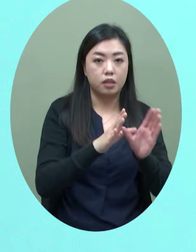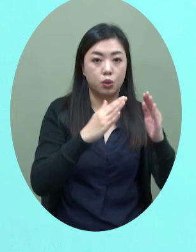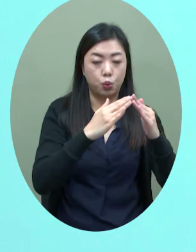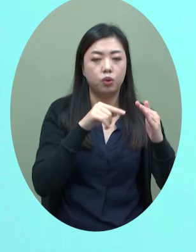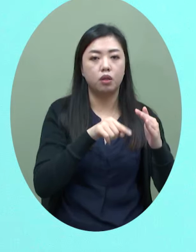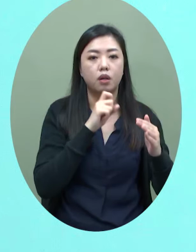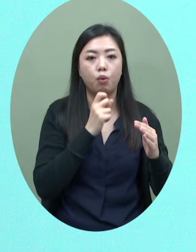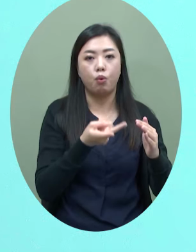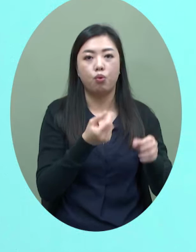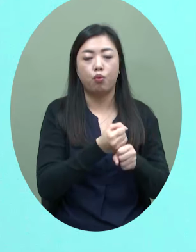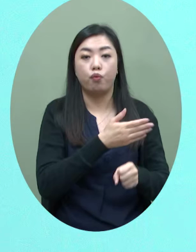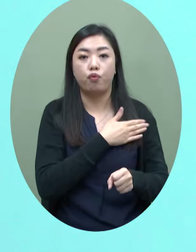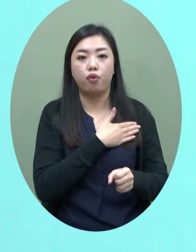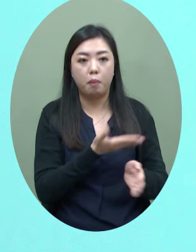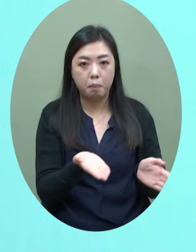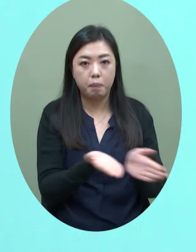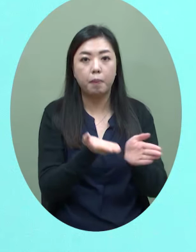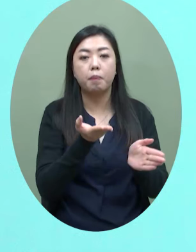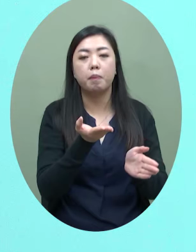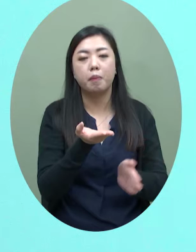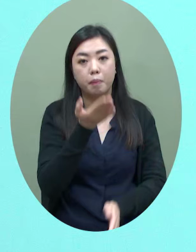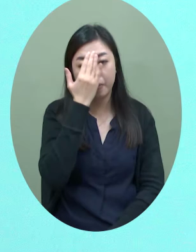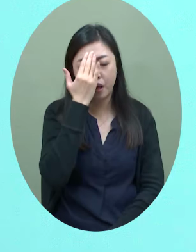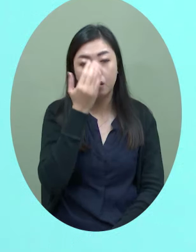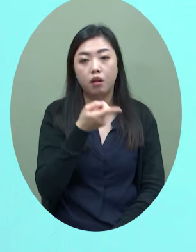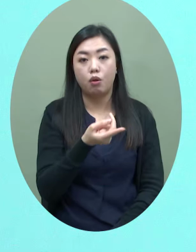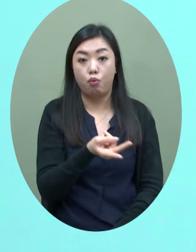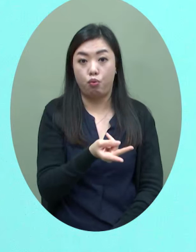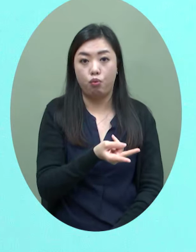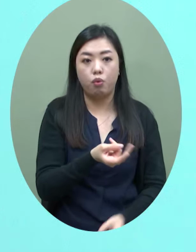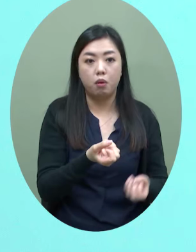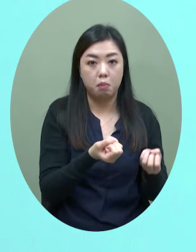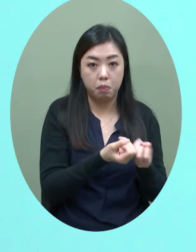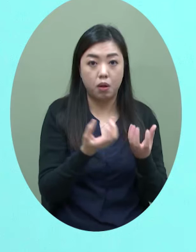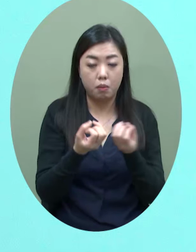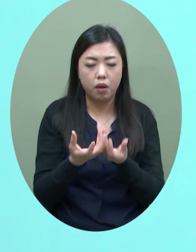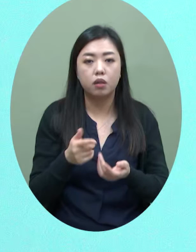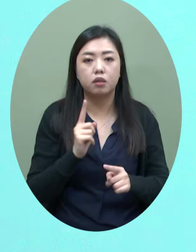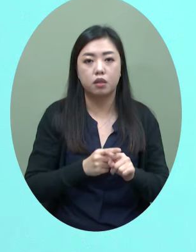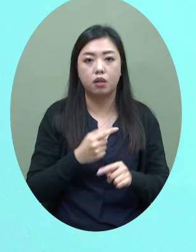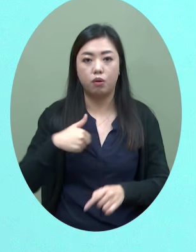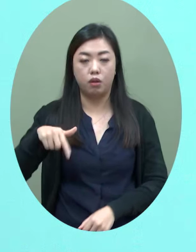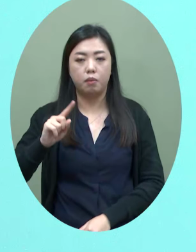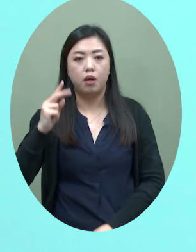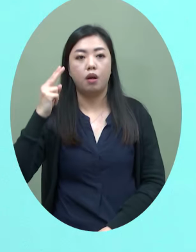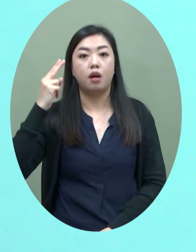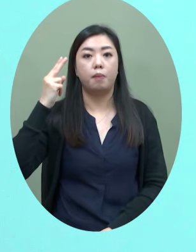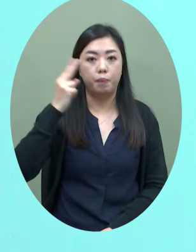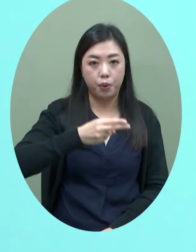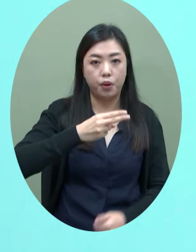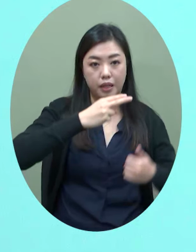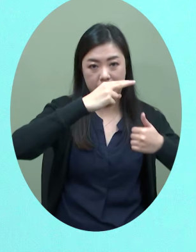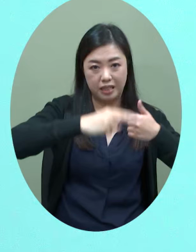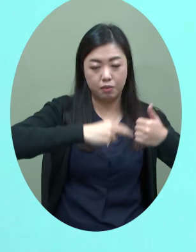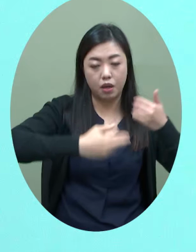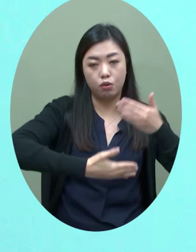all, these two cases were identified through our compulsory testing. In the form of RTD, that is a